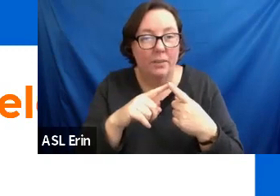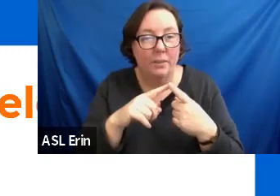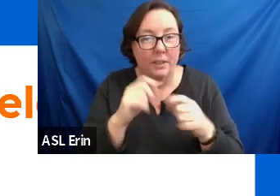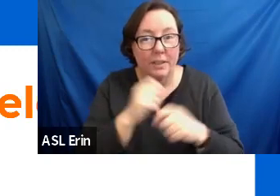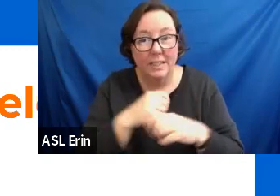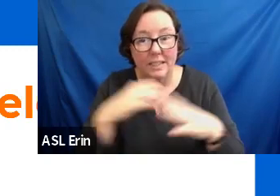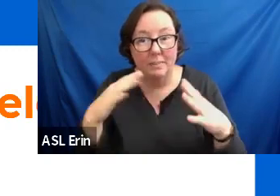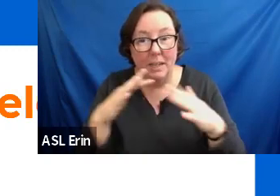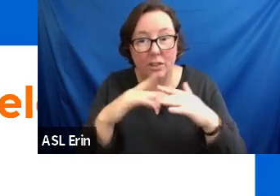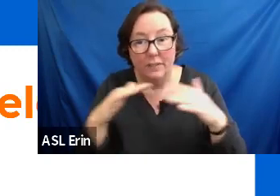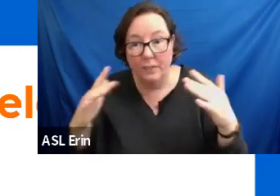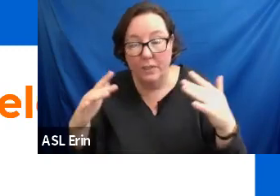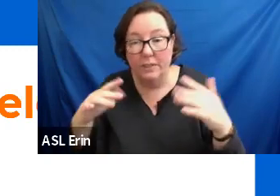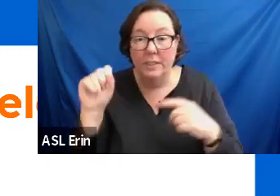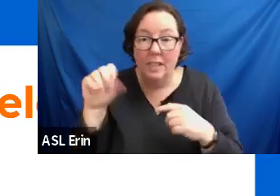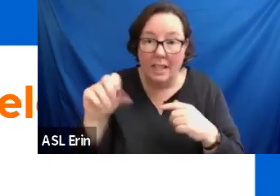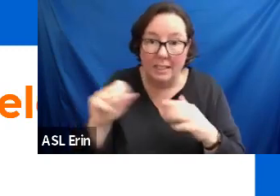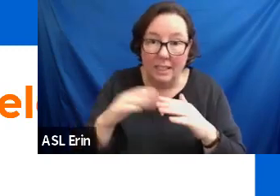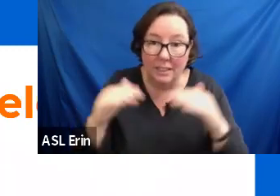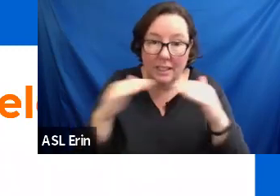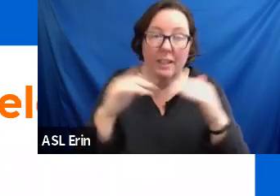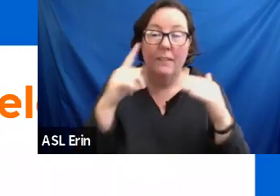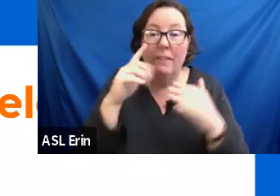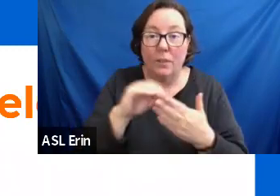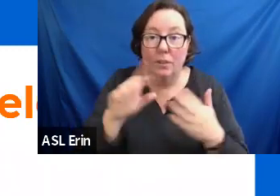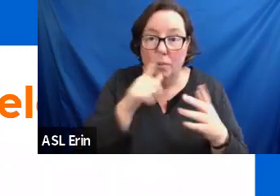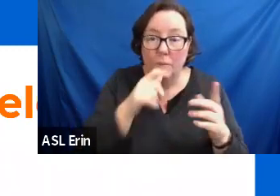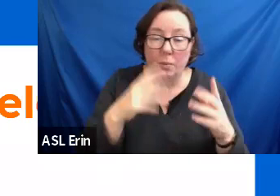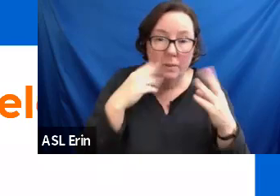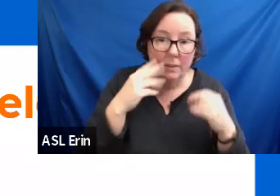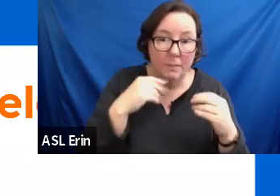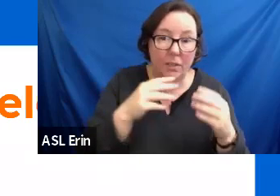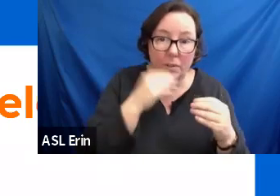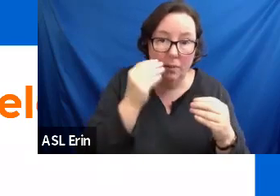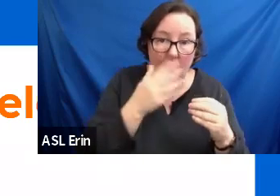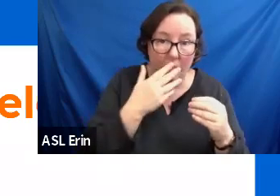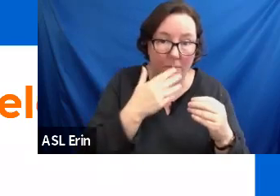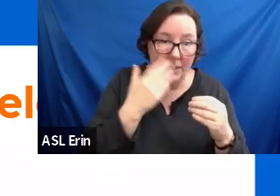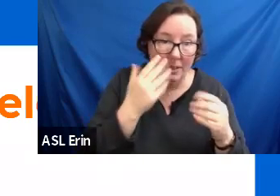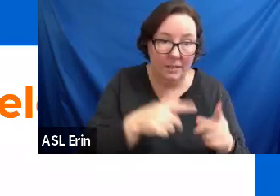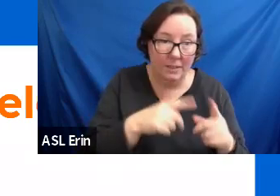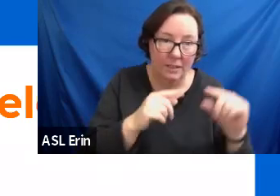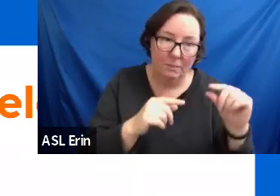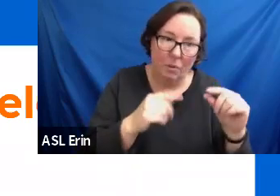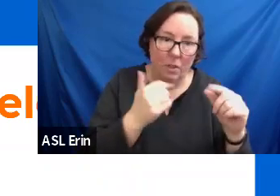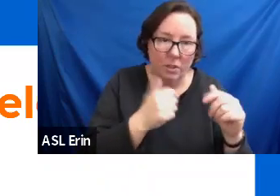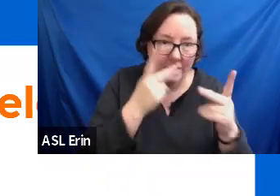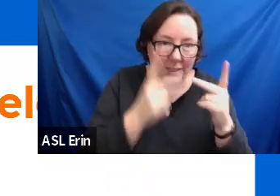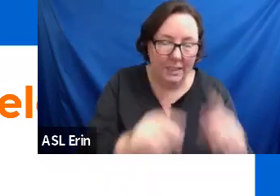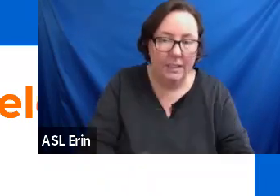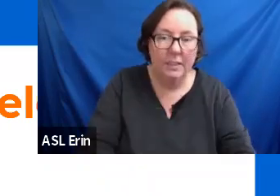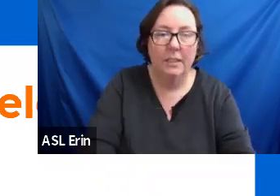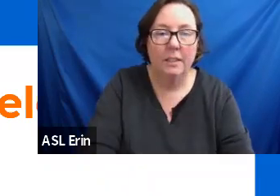expansion of diversity, socioeconomic status, and students experiencing homelessness, I apologize if that might be a little bit small. The percentage